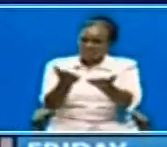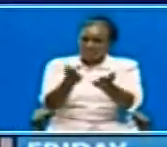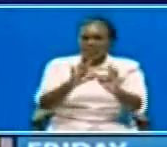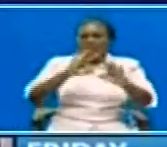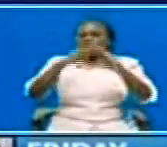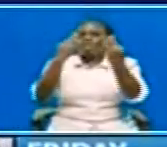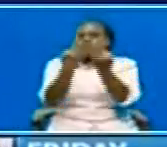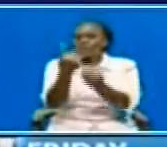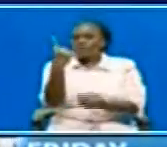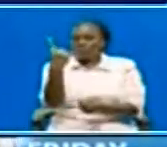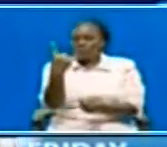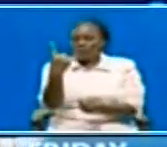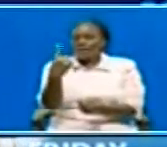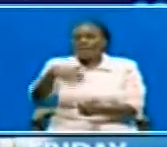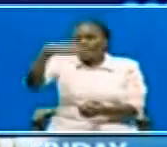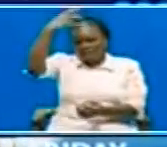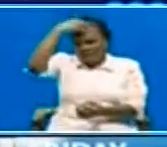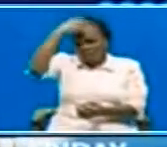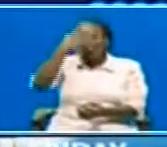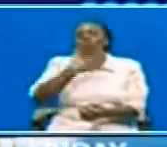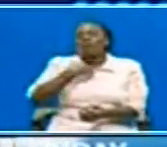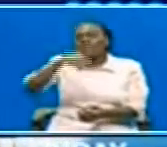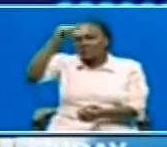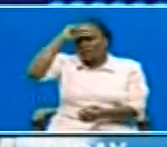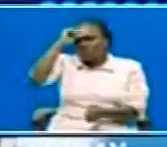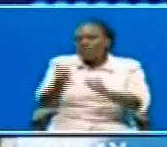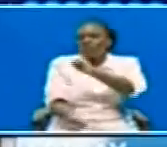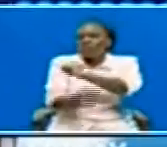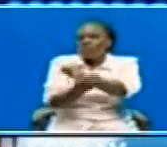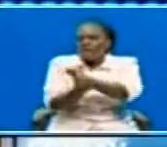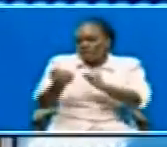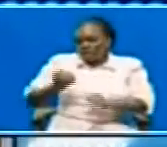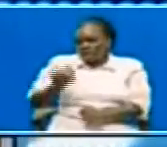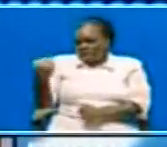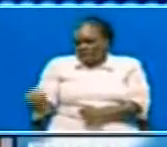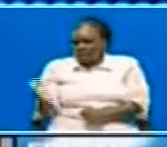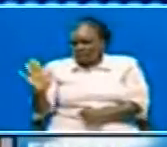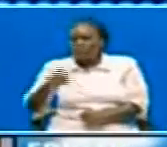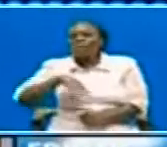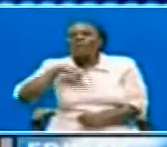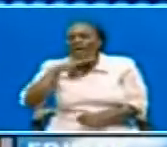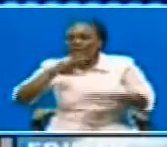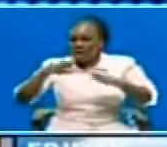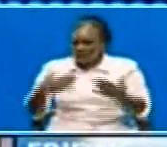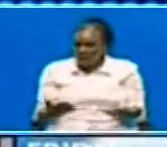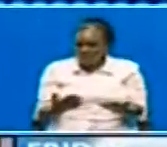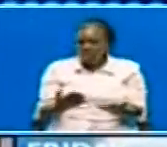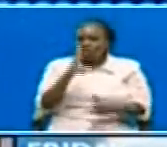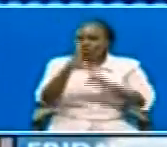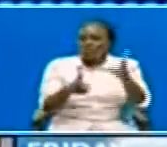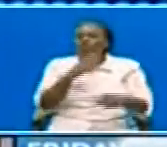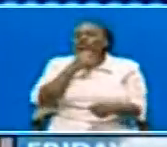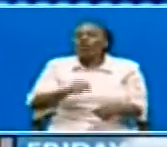A family in Lamu wants the government to clear the air over the mysterious death of their daughter. 22-year-old Margaret Njeri died